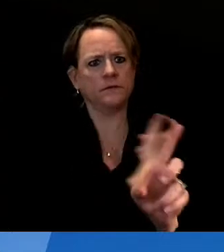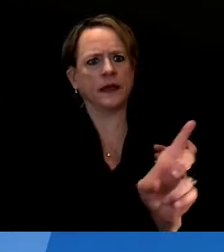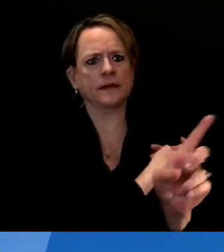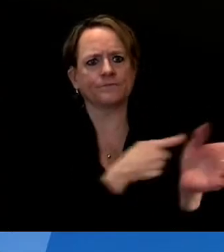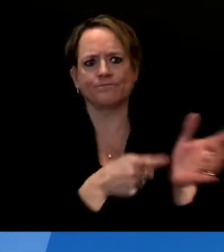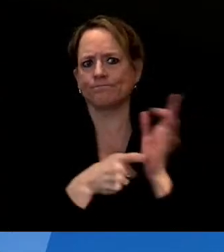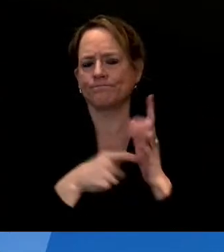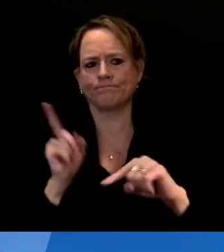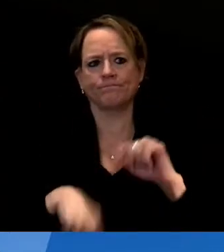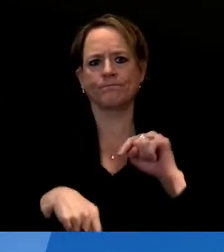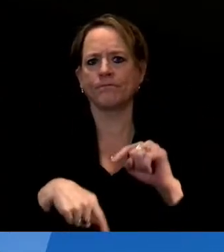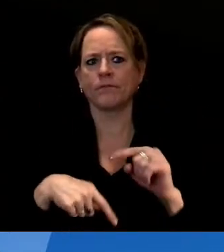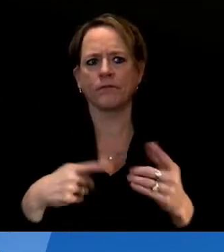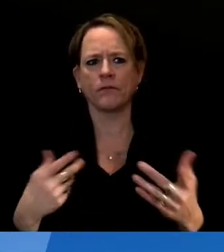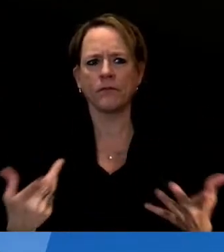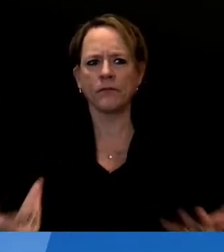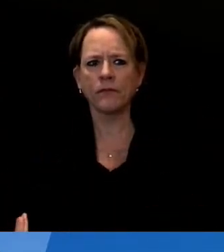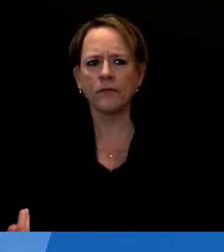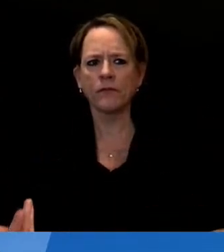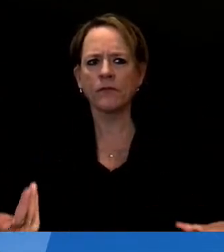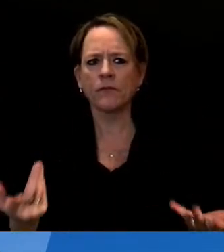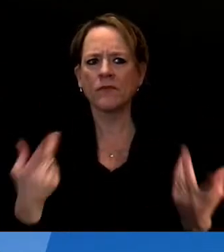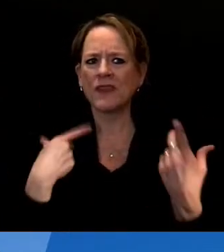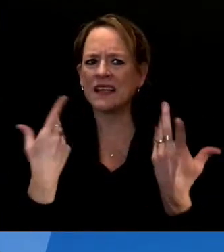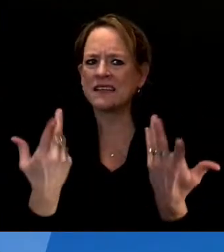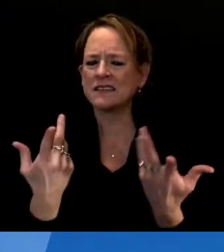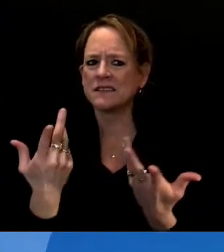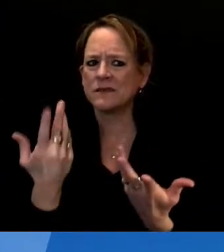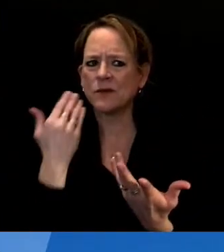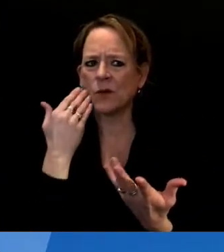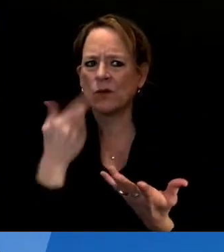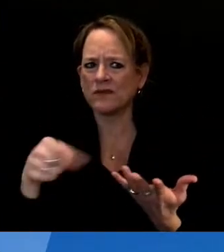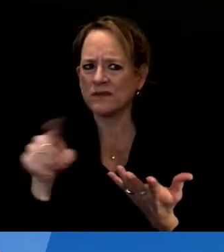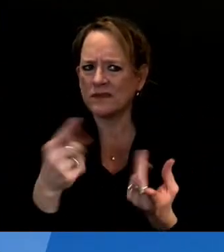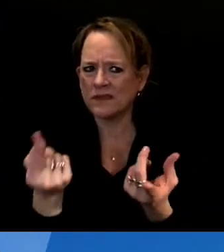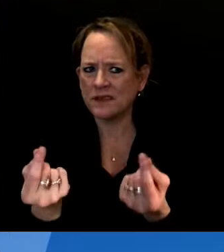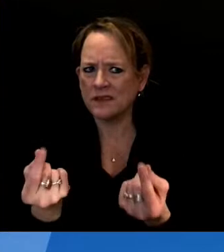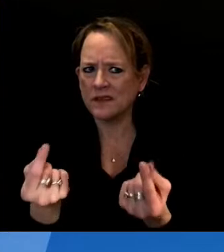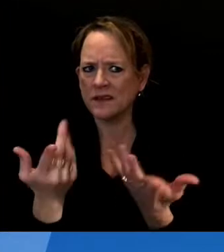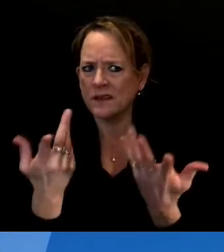reaction from every member of the panel. Thank you.